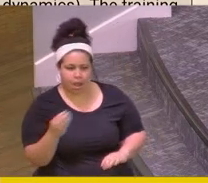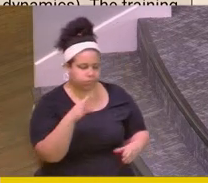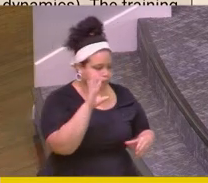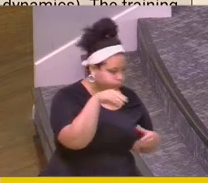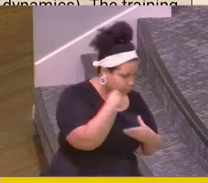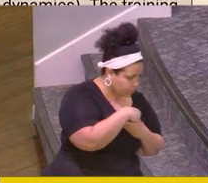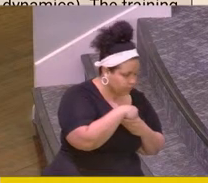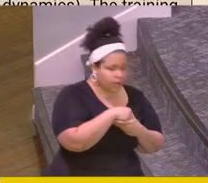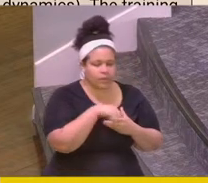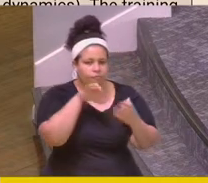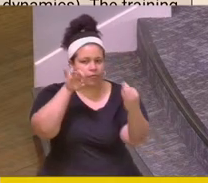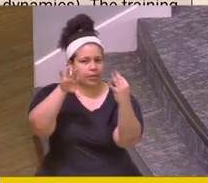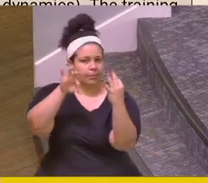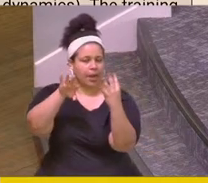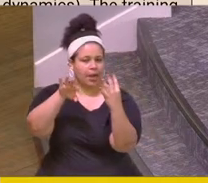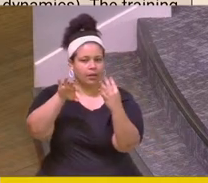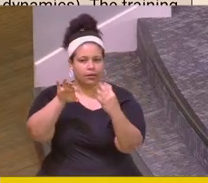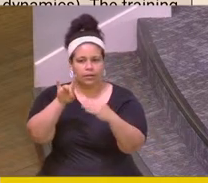feedback data,